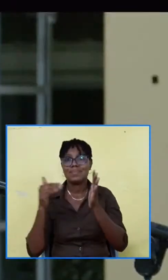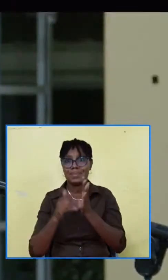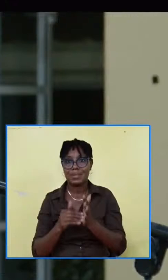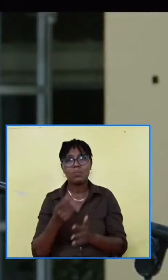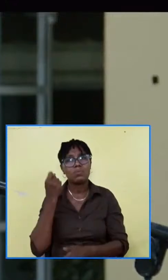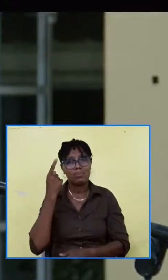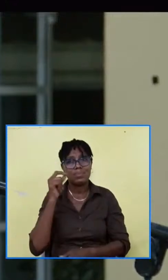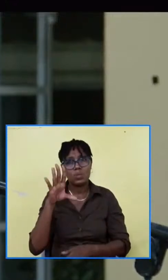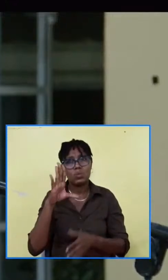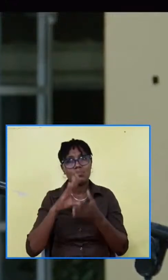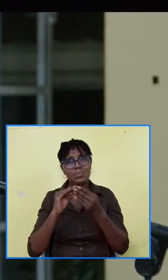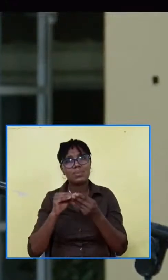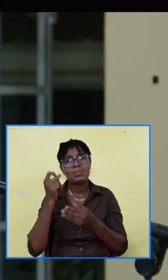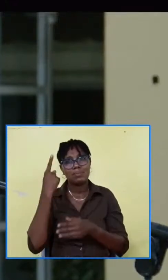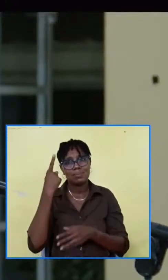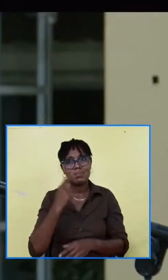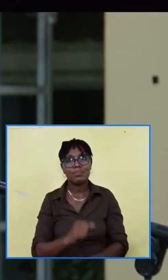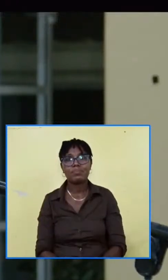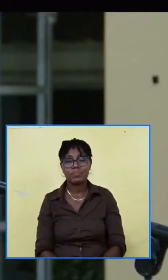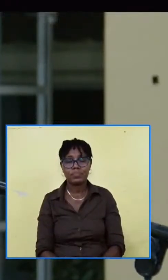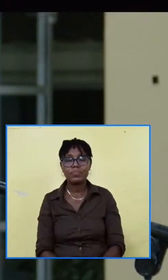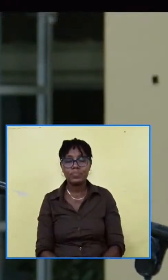is